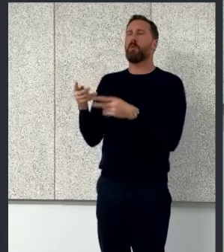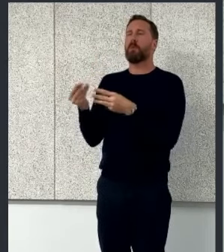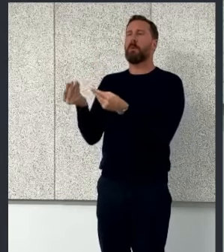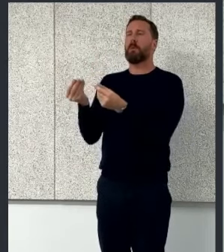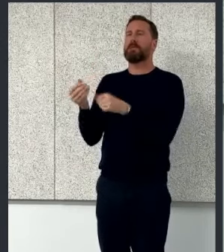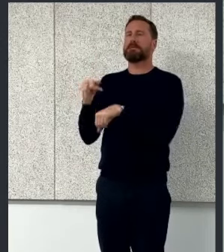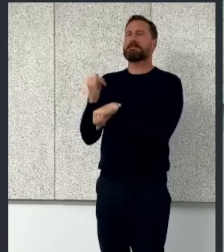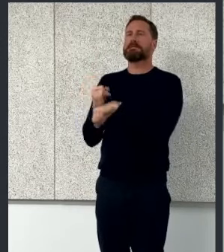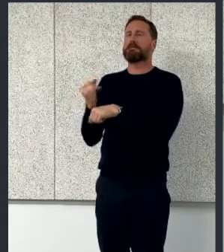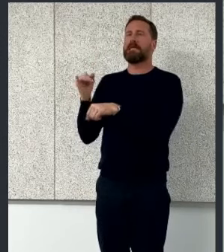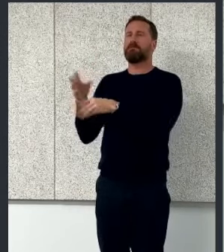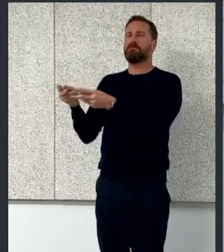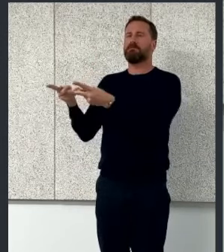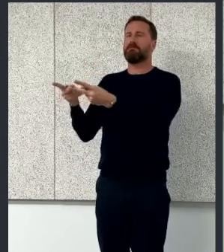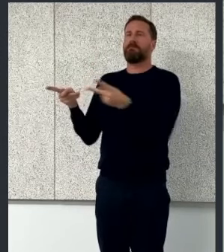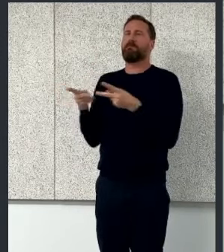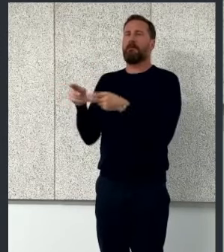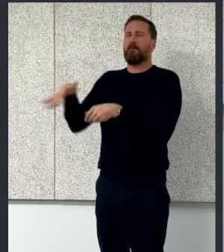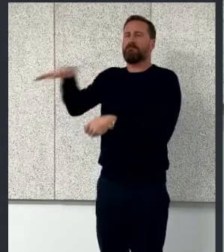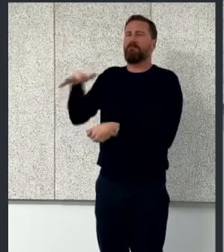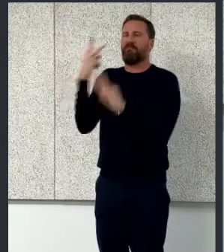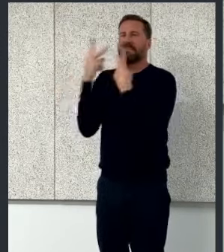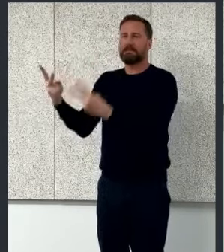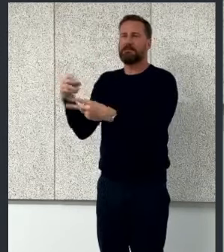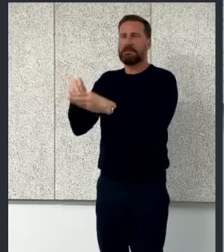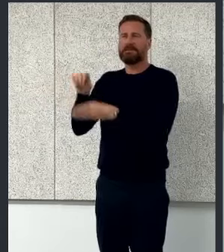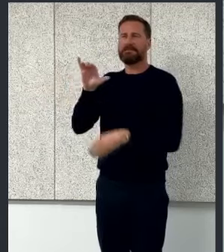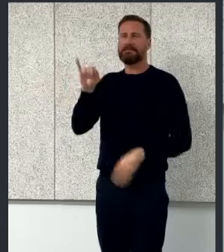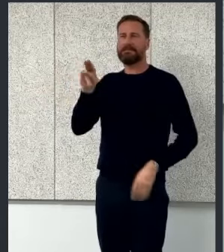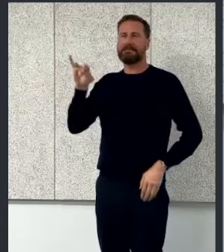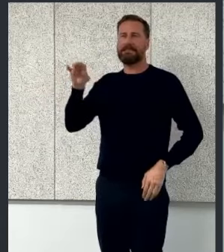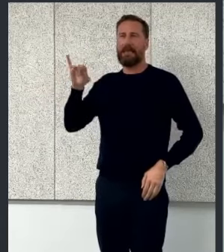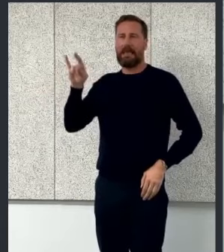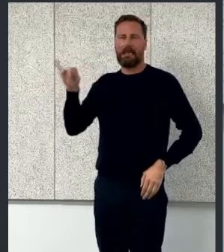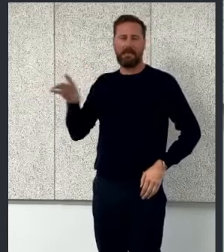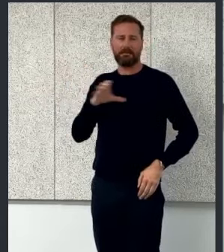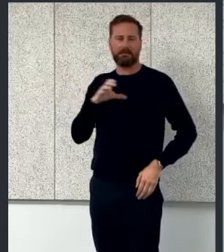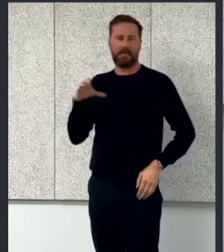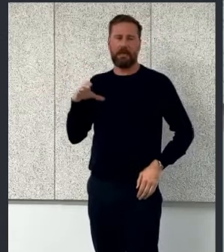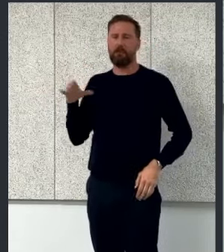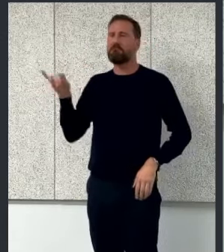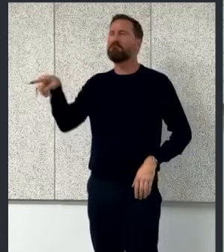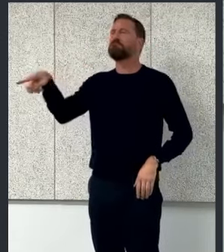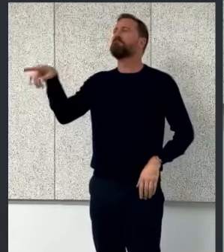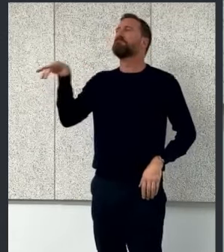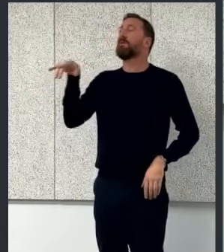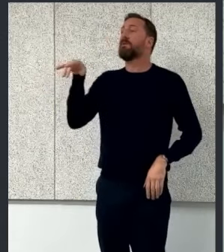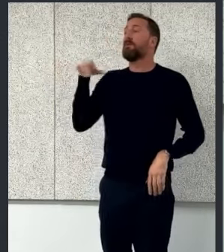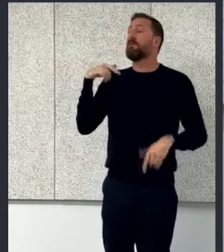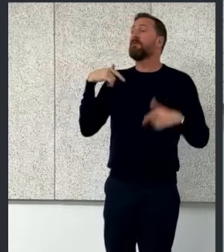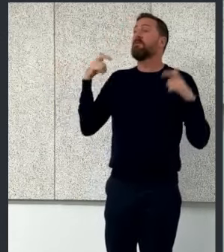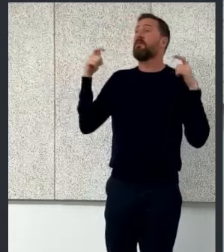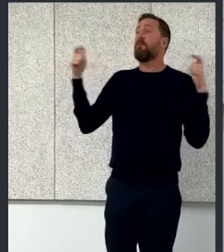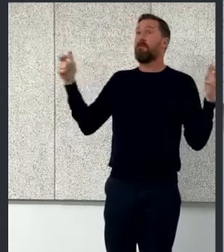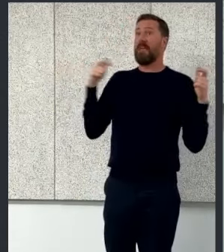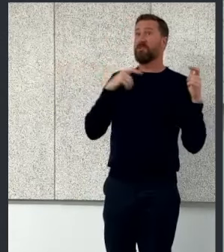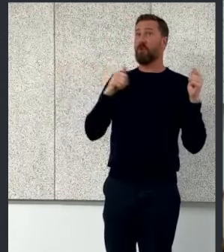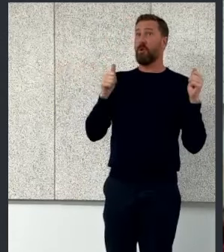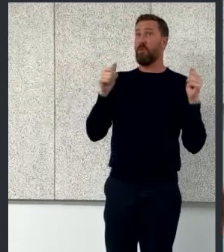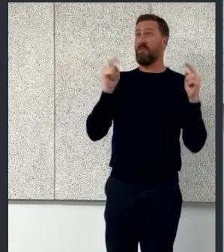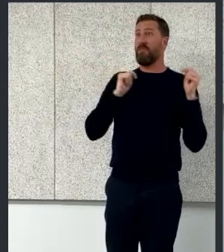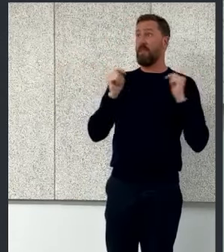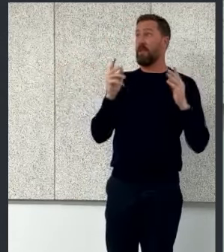Cincinnati, the sort of major theater in town ended up telling people that I was